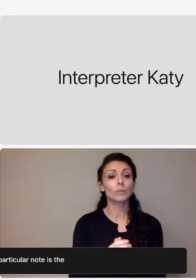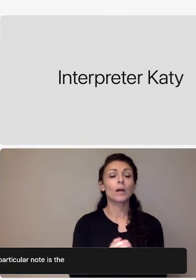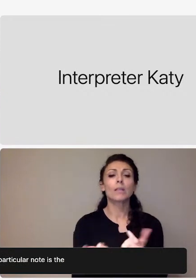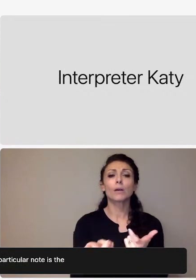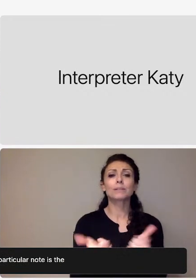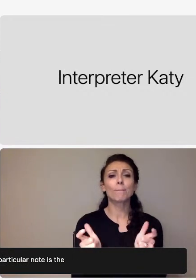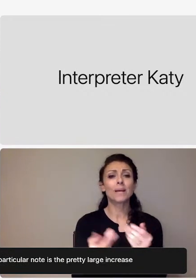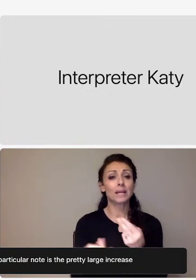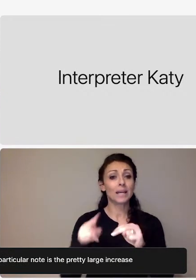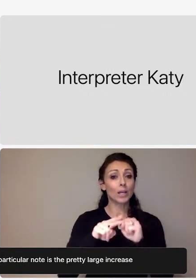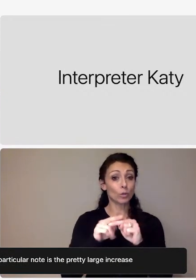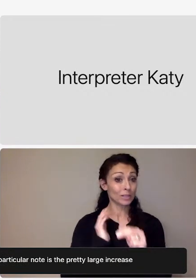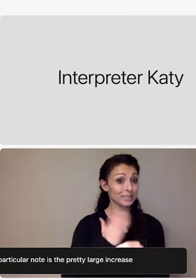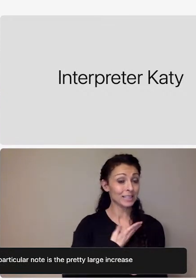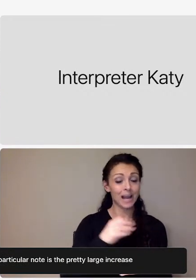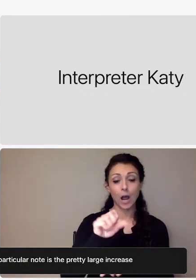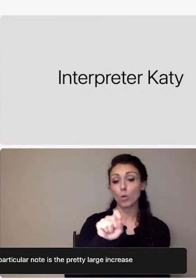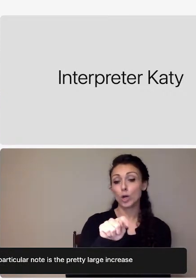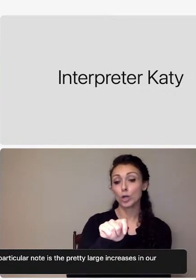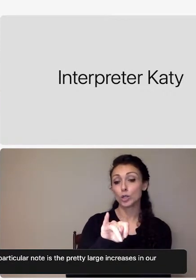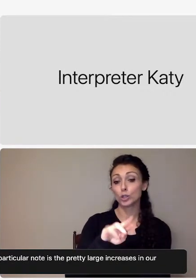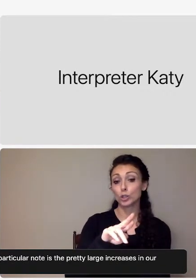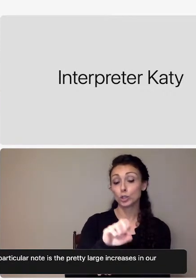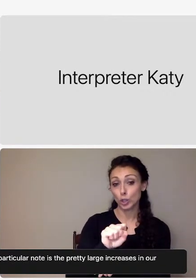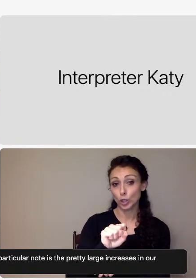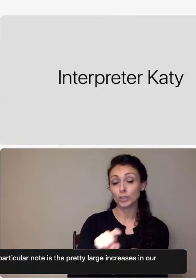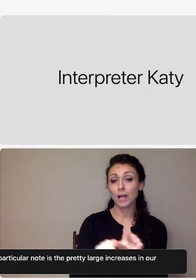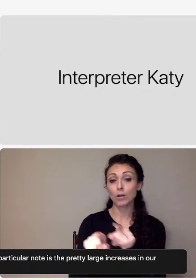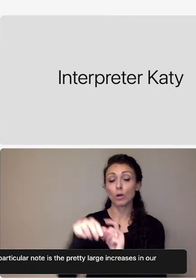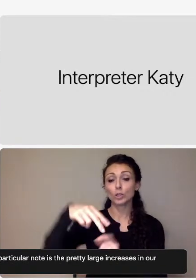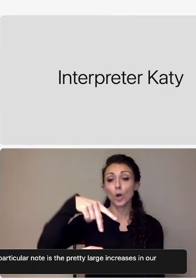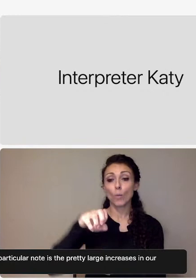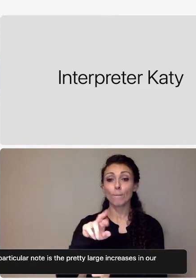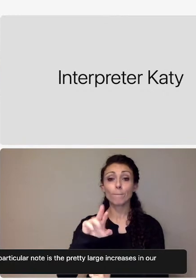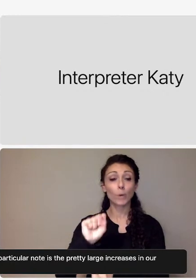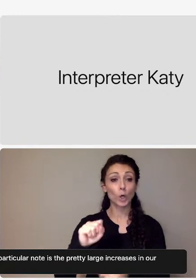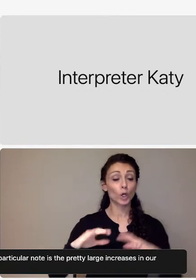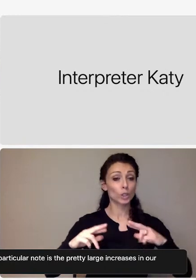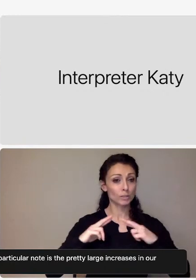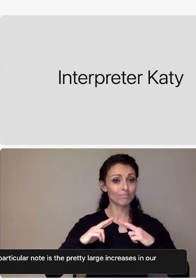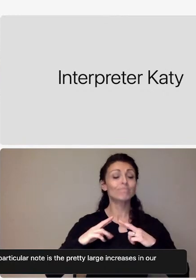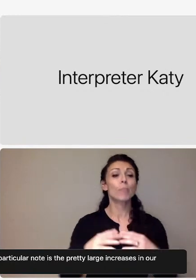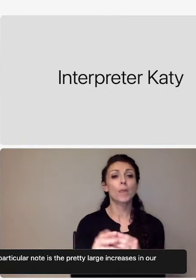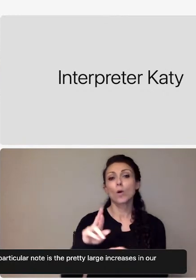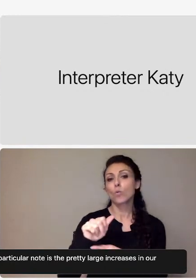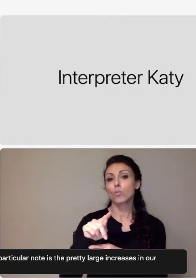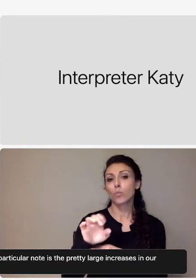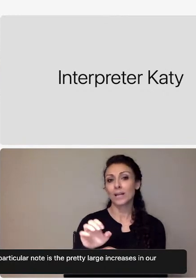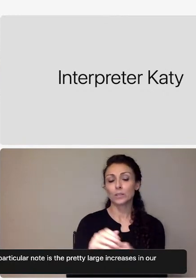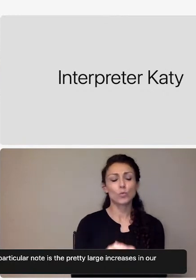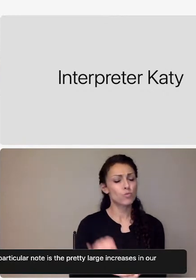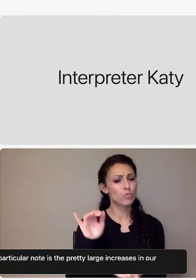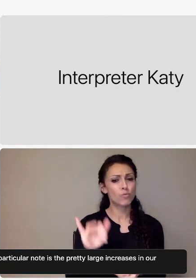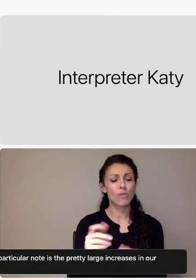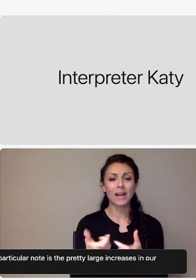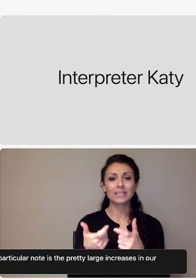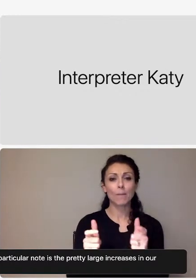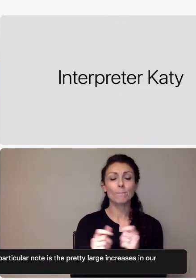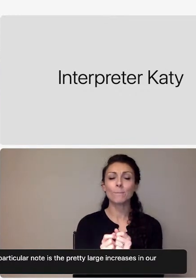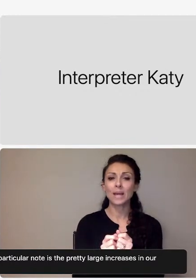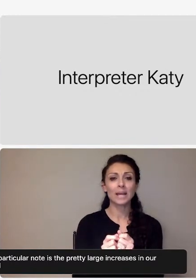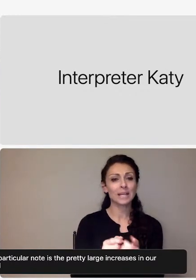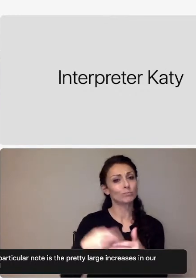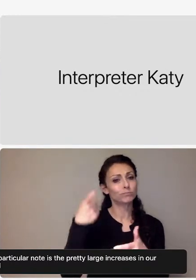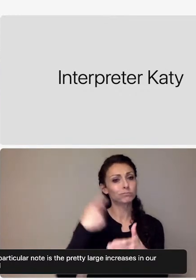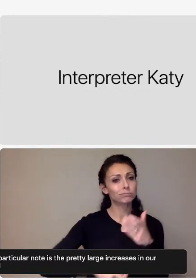increases in our stirs and pers employer contribution rates it's a very big um hit to our general fund budget